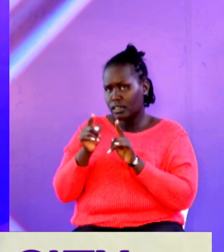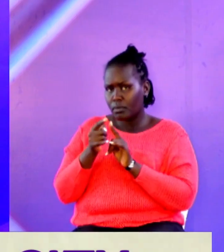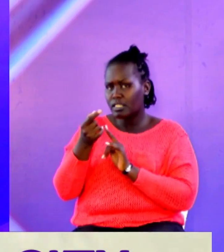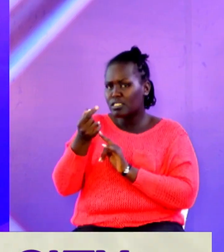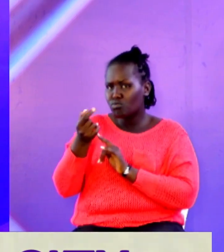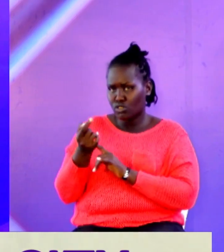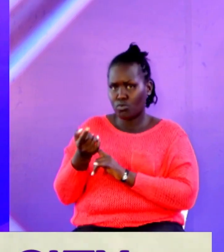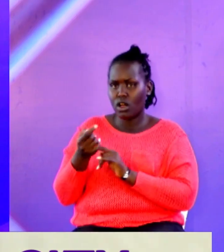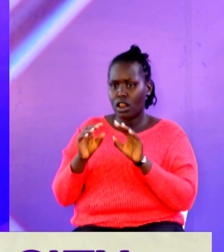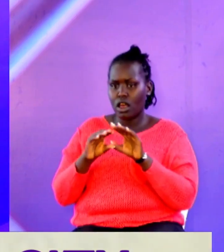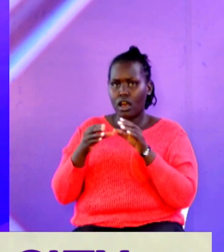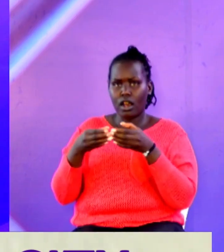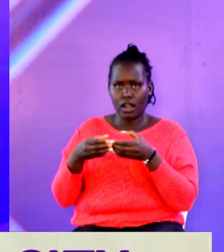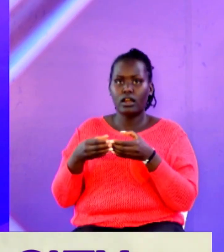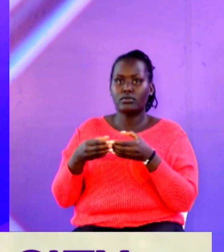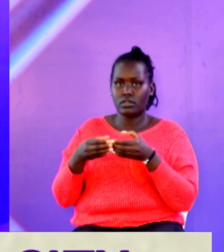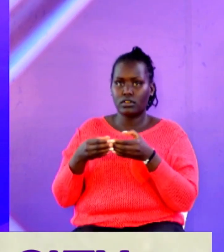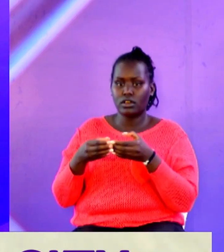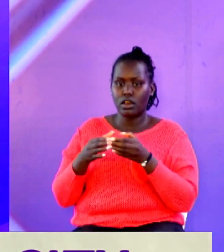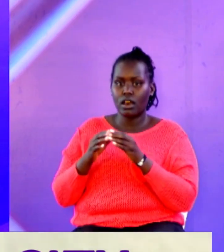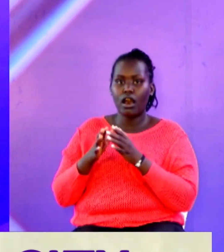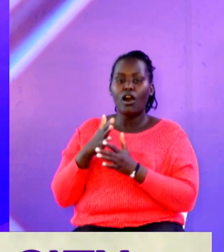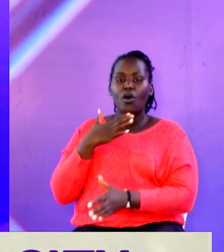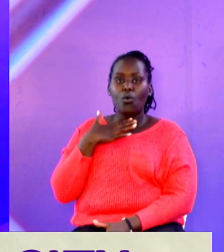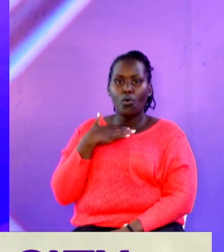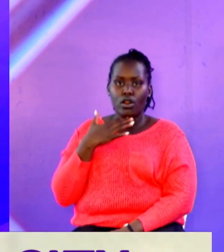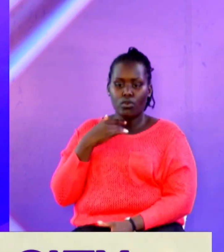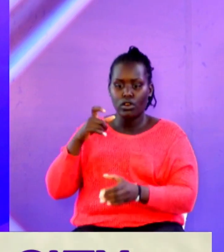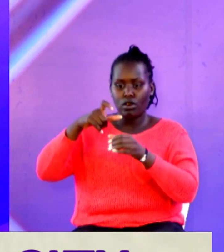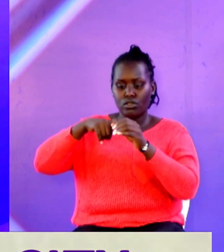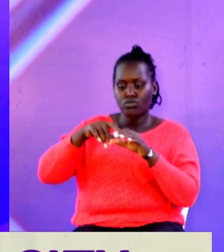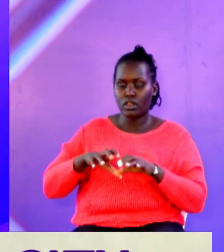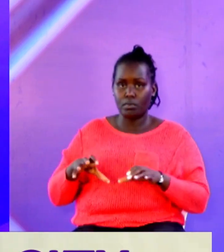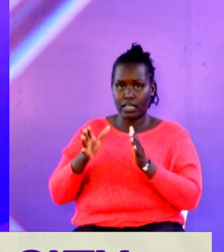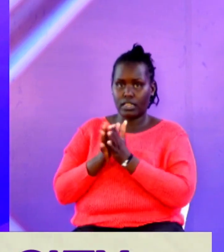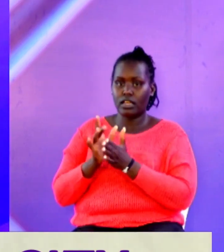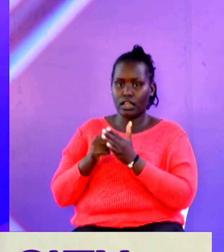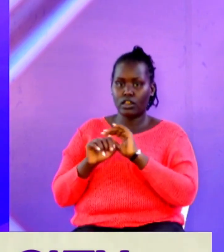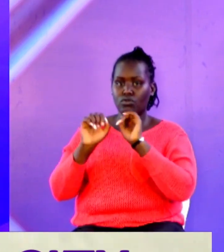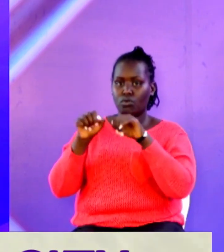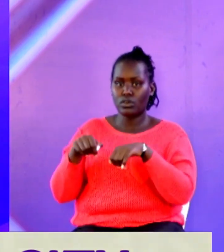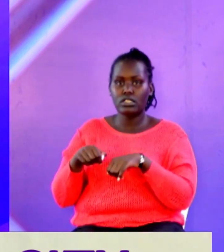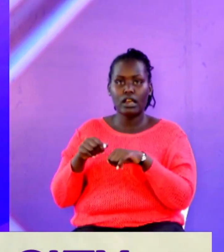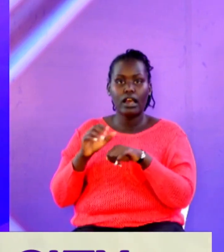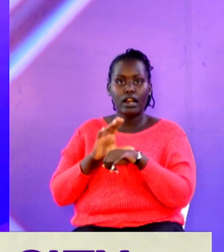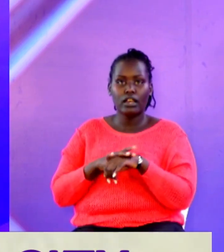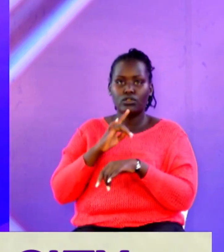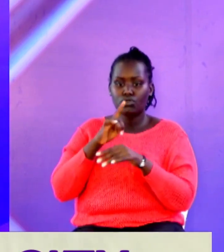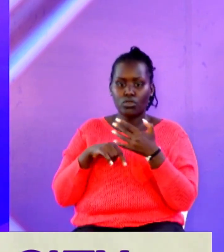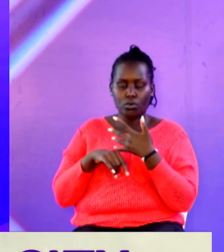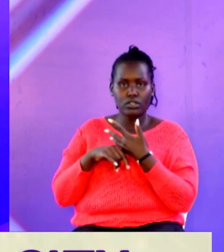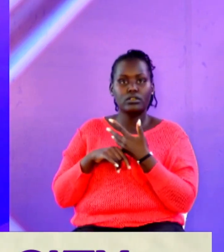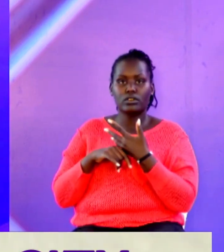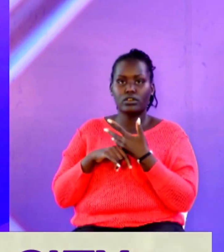Brighton, Aston Villa and Brentford are eager to enter into the market and get what they can get to make sure that they